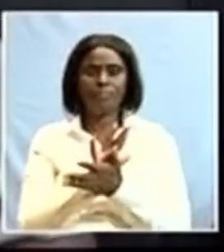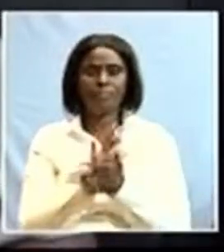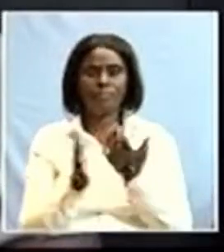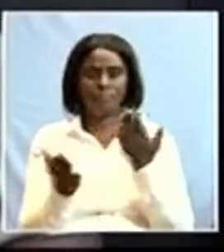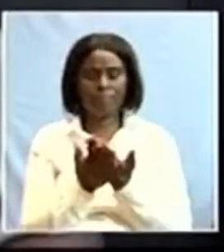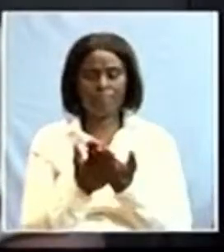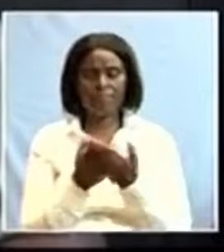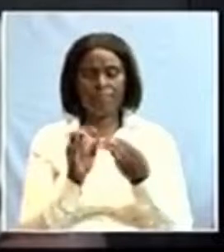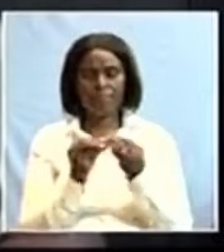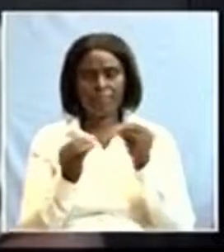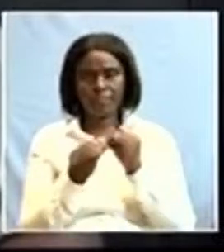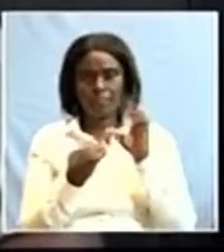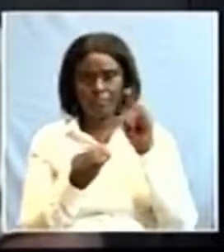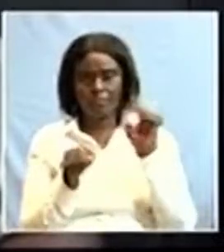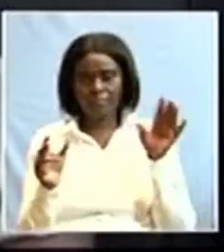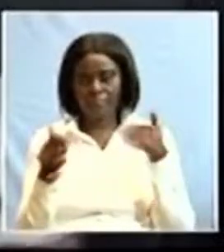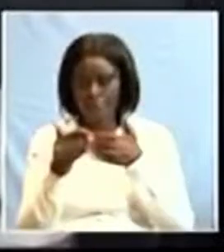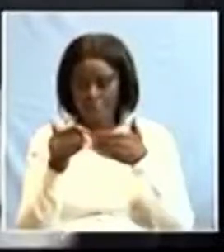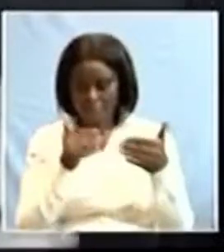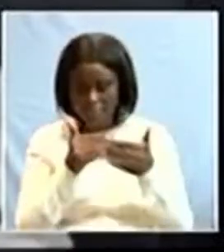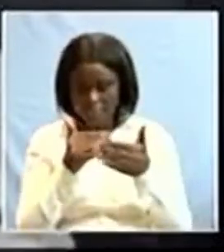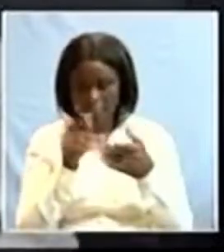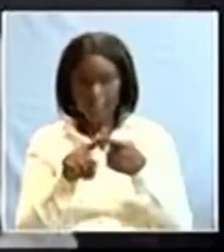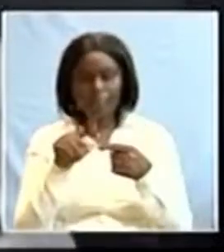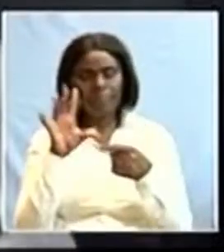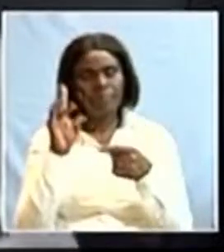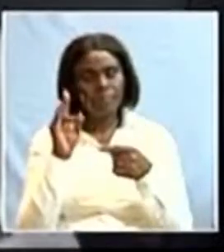Appendix 6. Just close to Appendix 7.